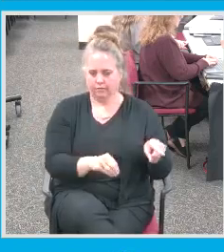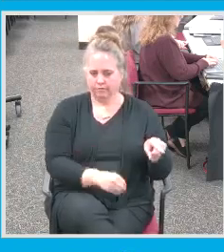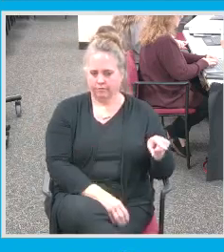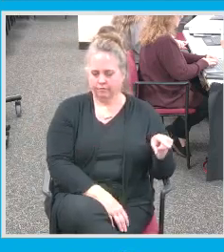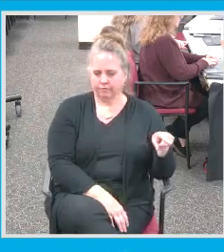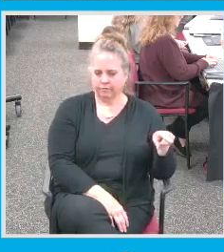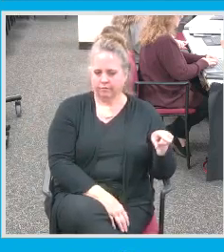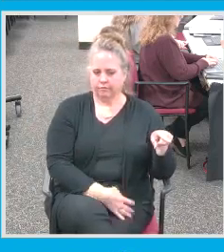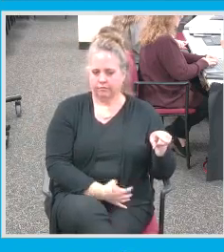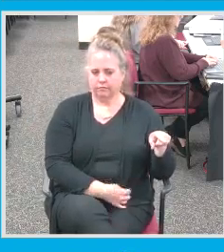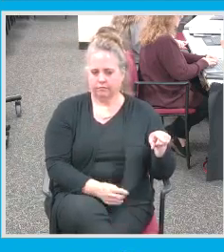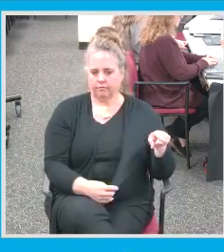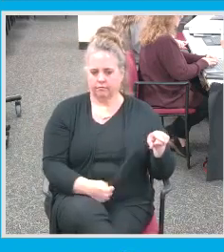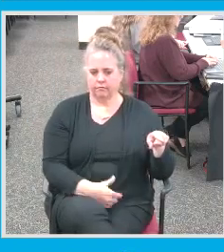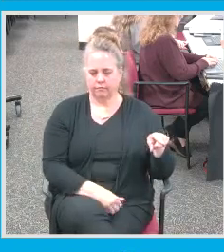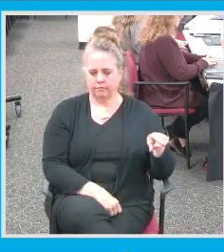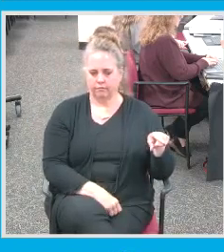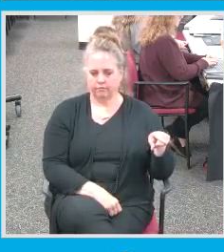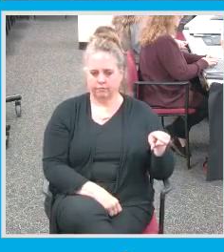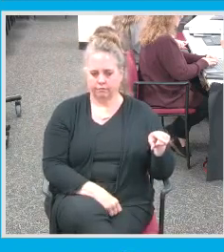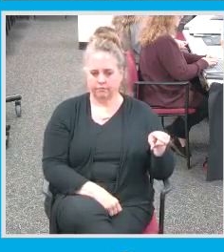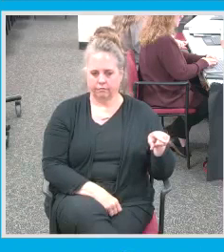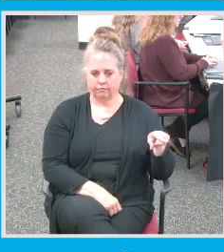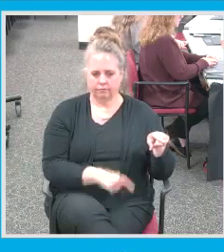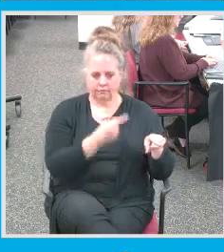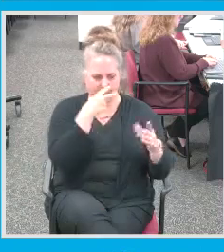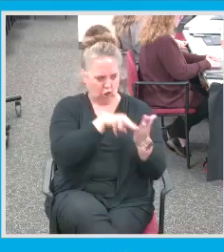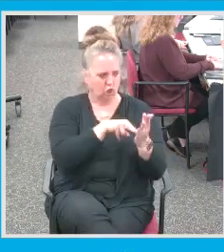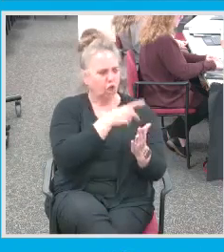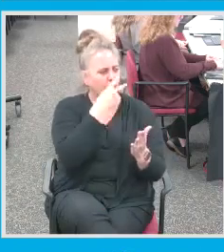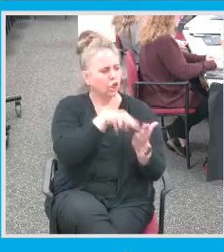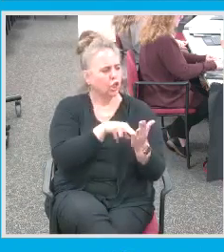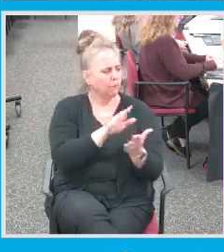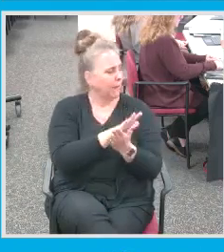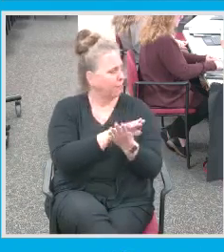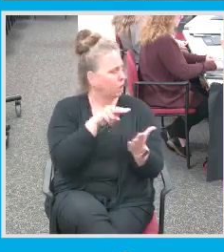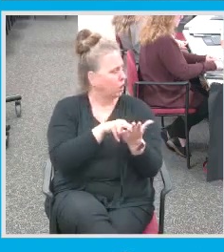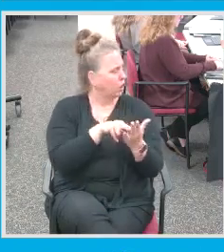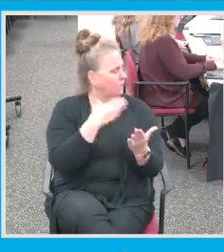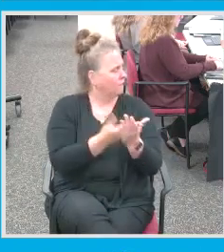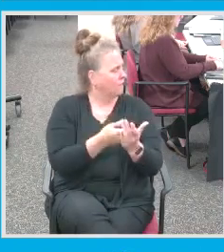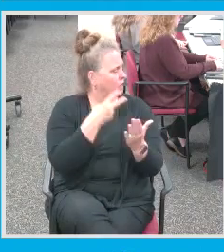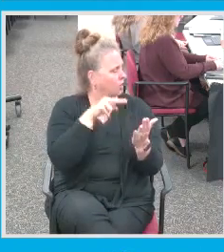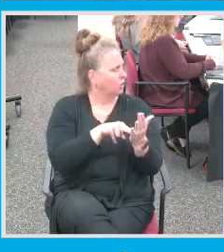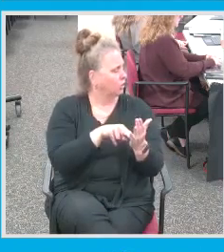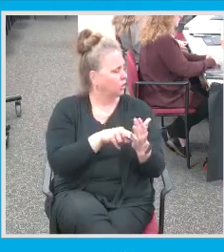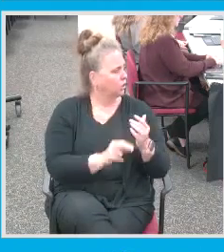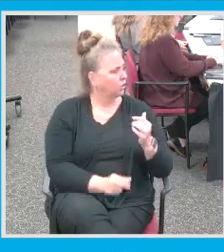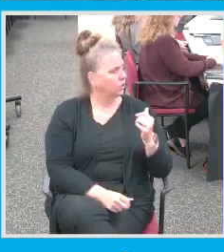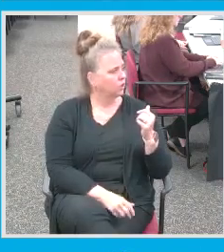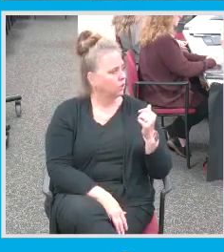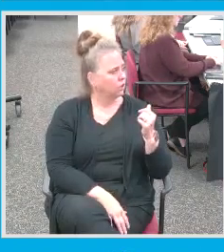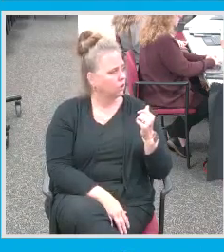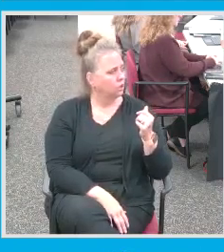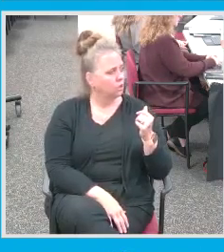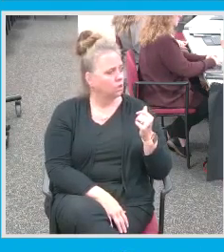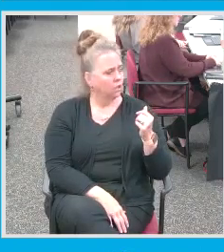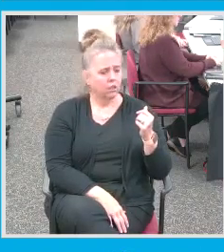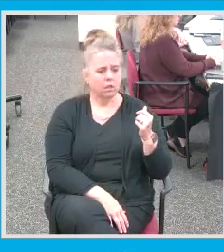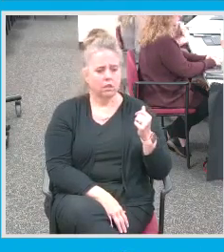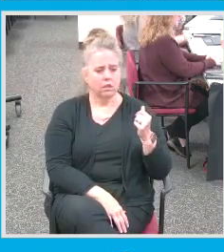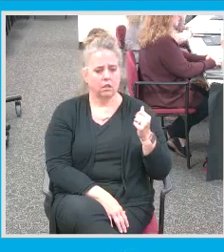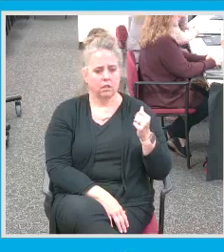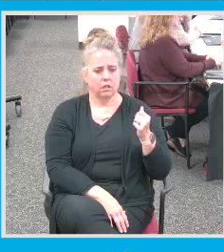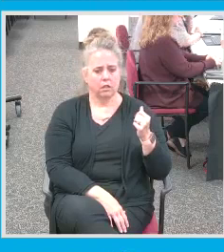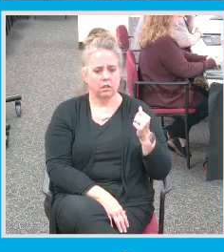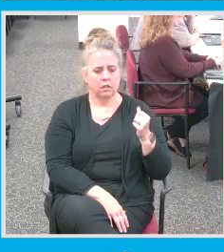really look at facts, not people's, I think this and I think that. I'm definitely not saying that from an opinion. I wouldn't talk about that out